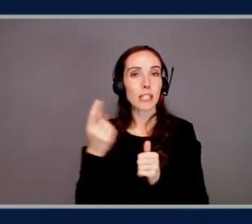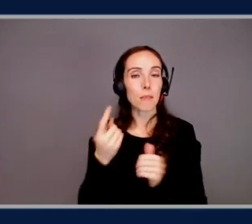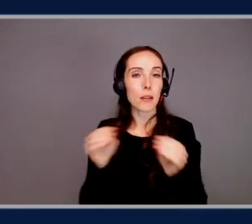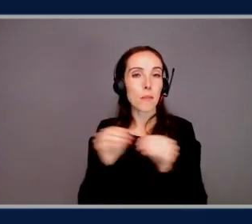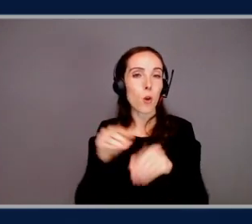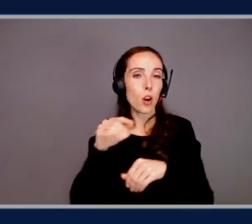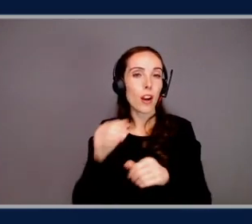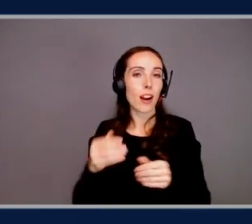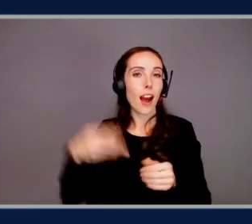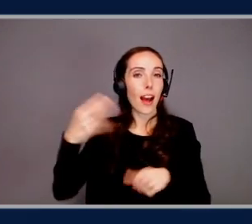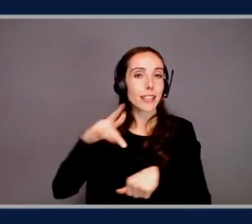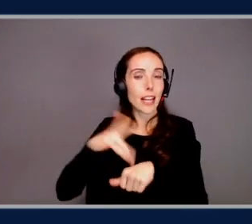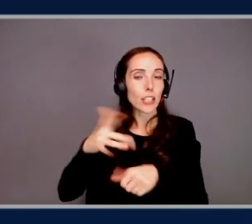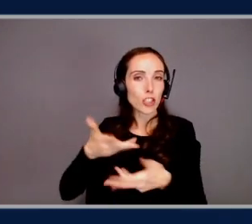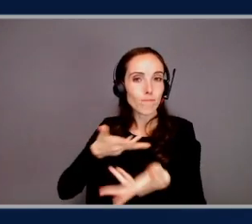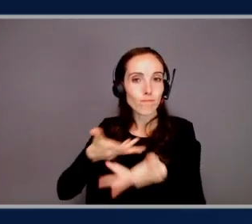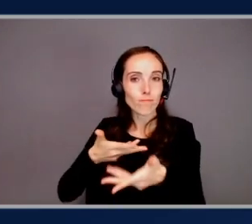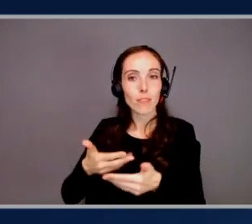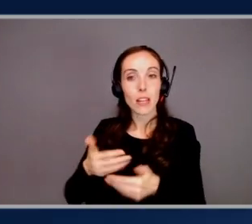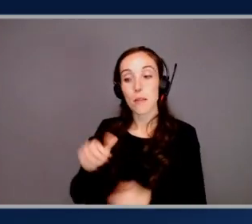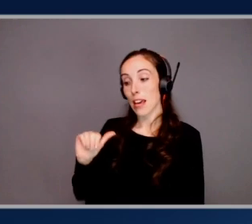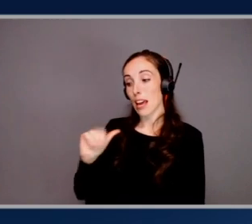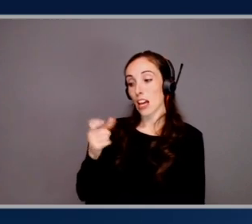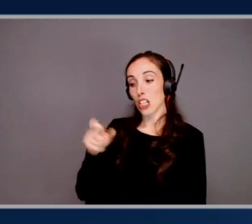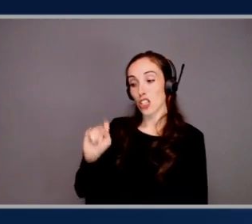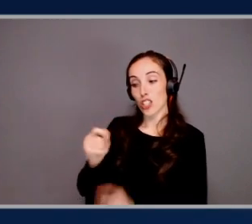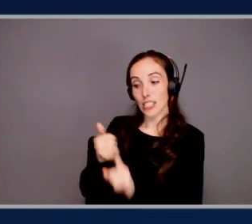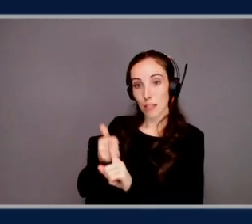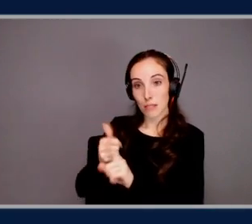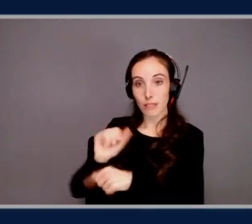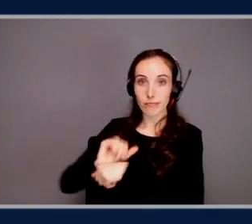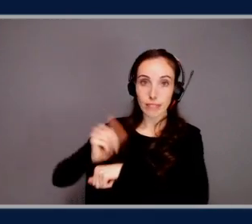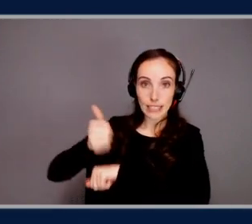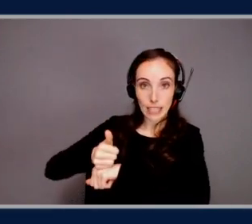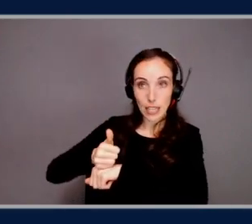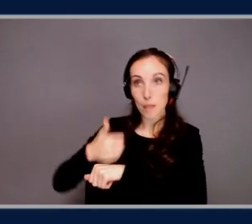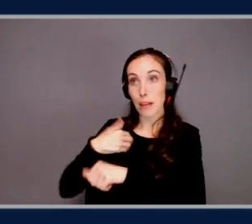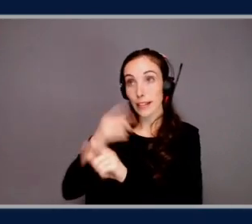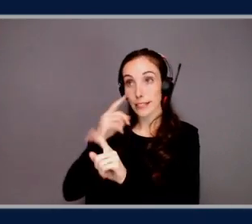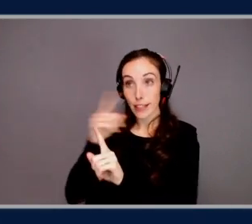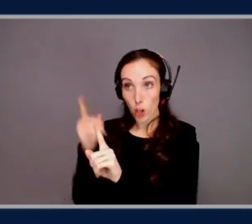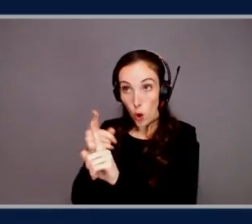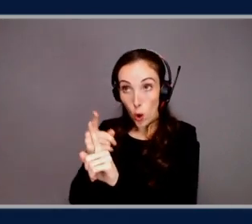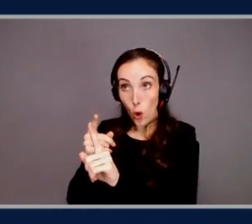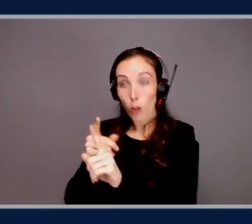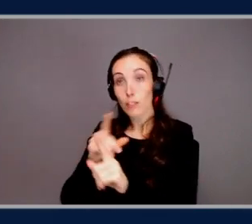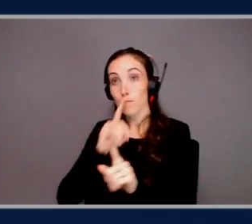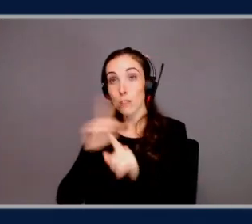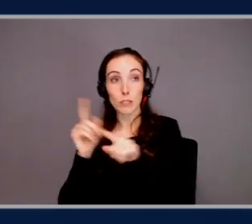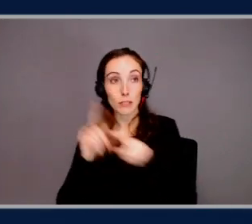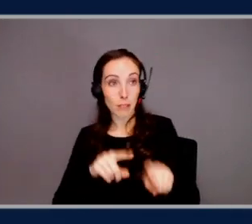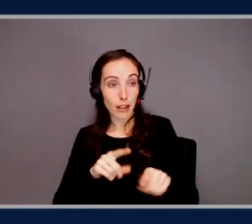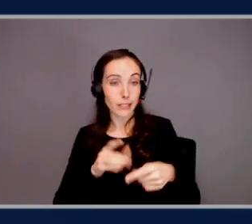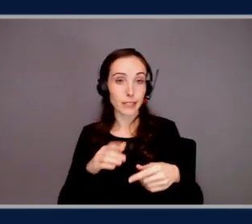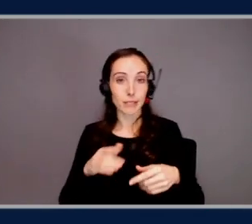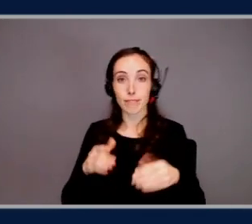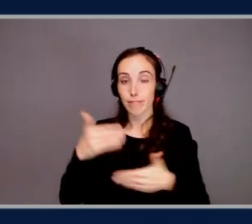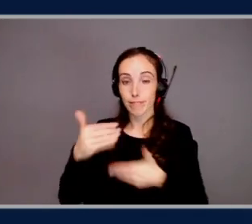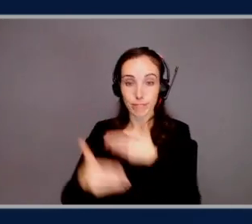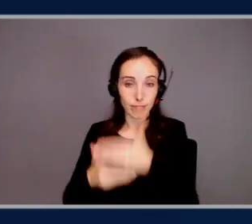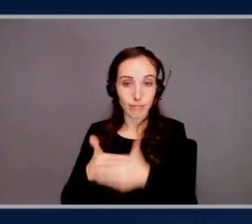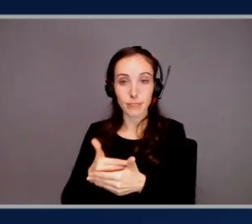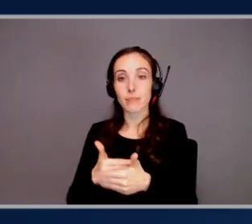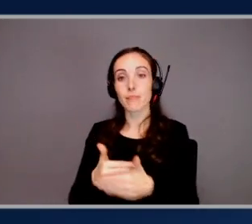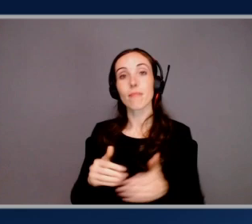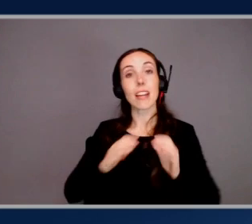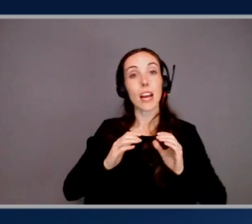are typically not high touch, meaning you set it off, it goes towards a goal, it seeks the goal, it comes back with a response. Yep. We typically see customers using,